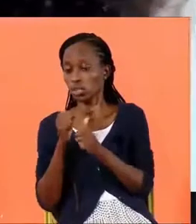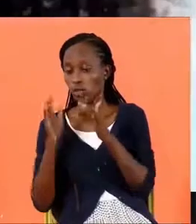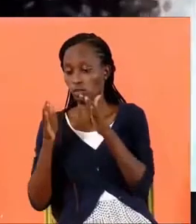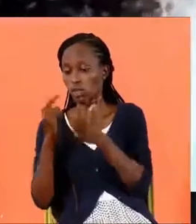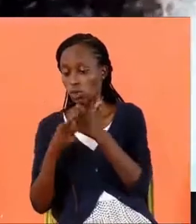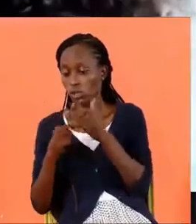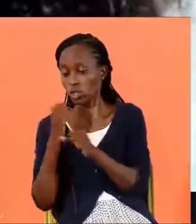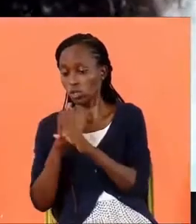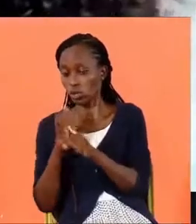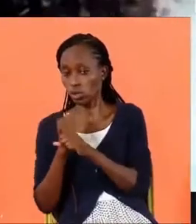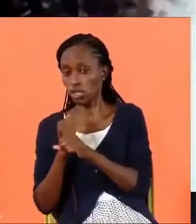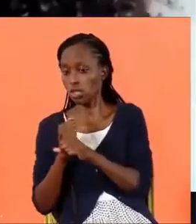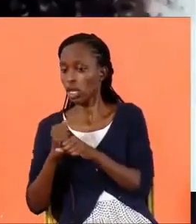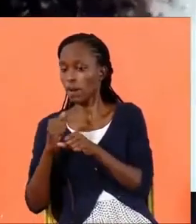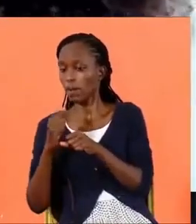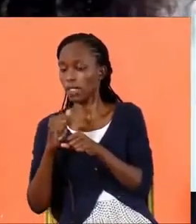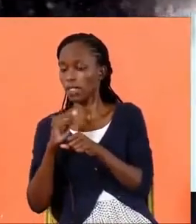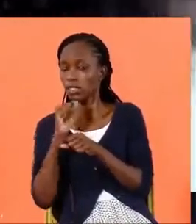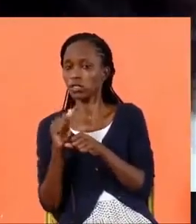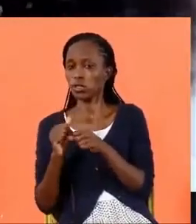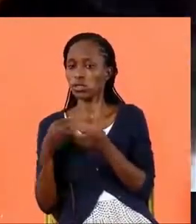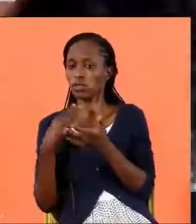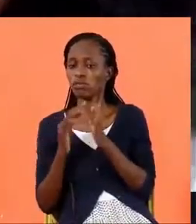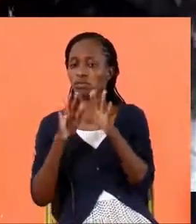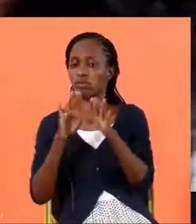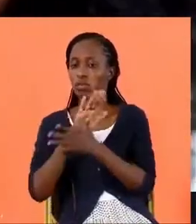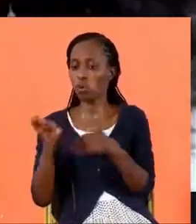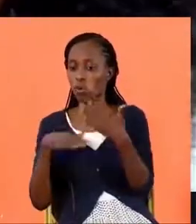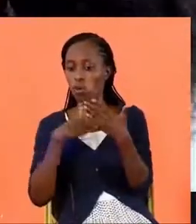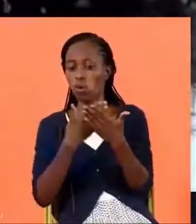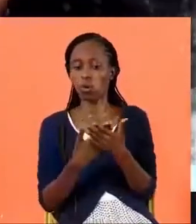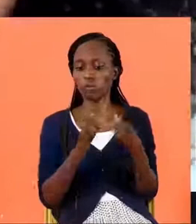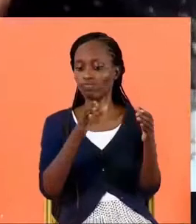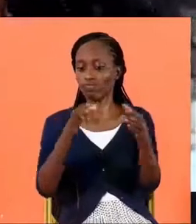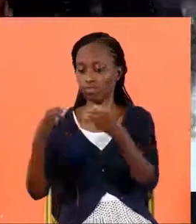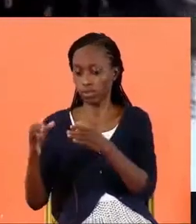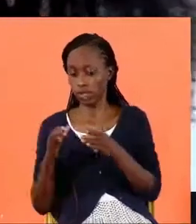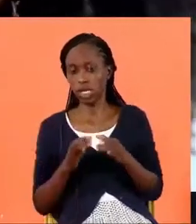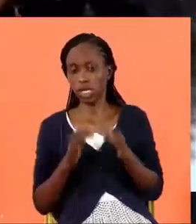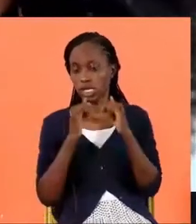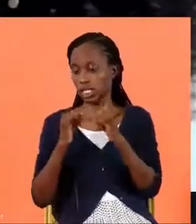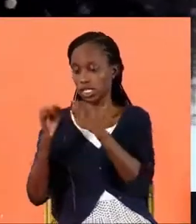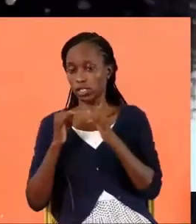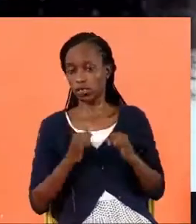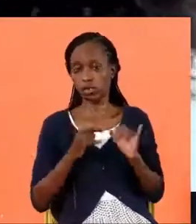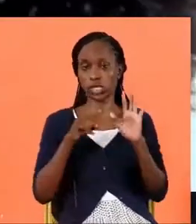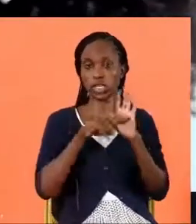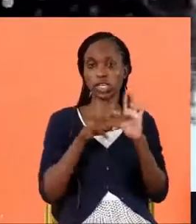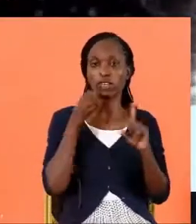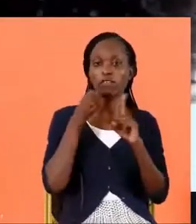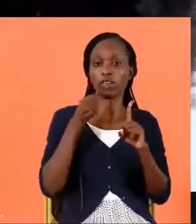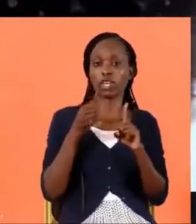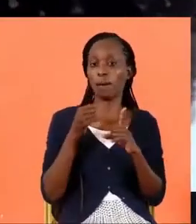primary focus area is not illicit financial flows, every single one of us as individuals are negatively affected